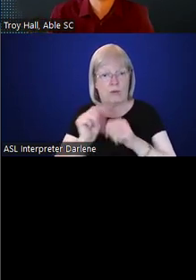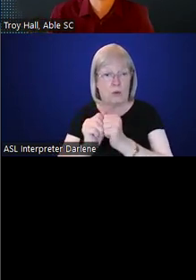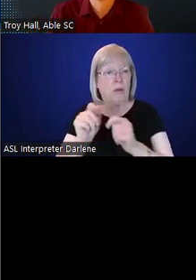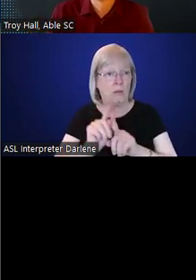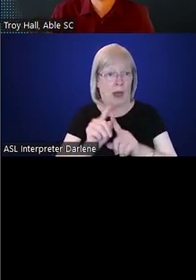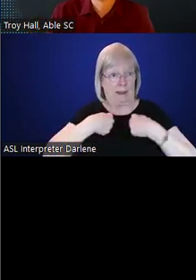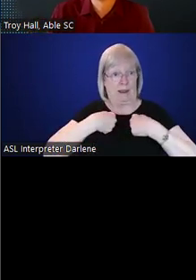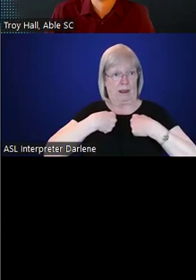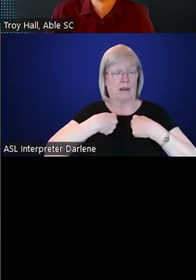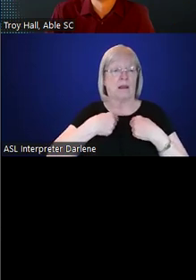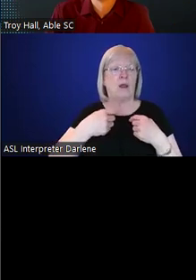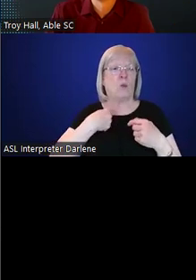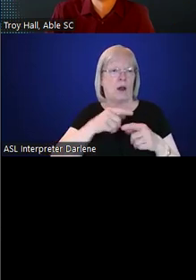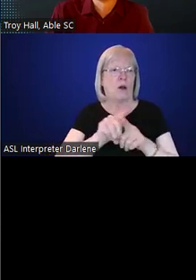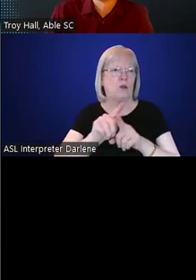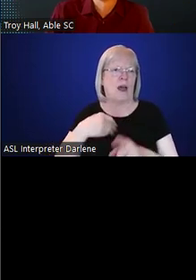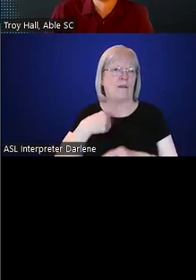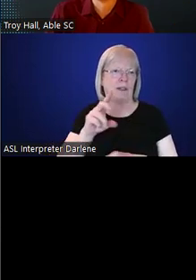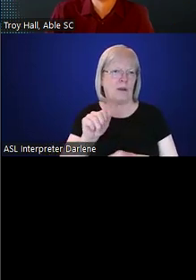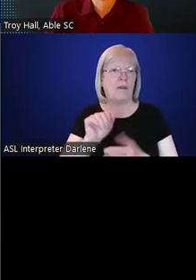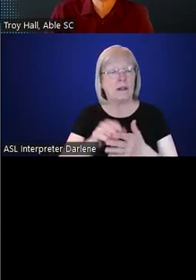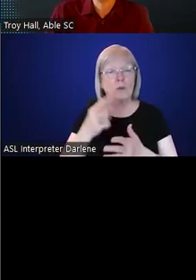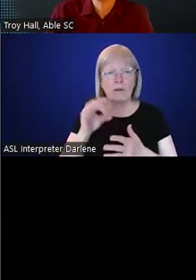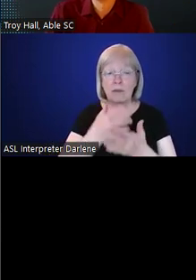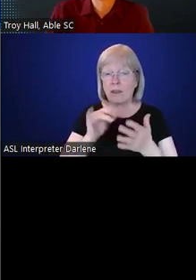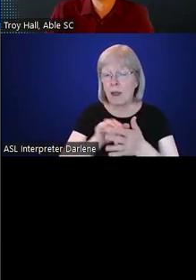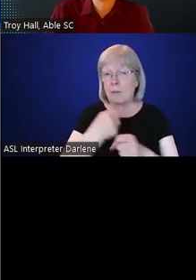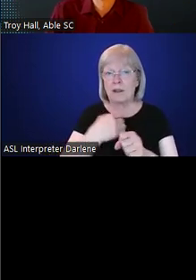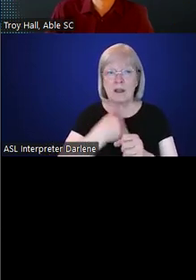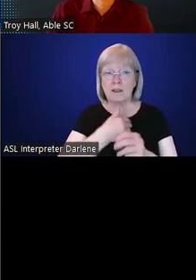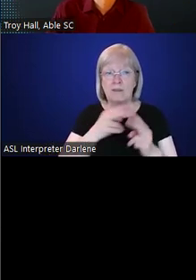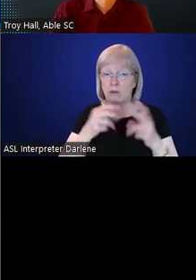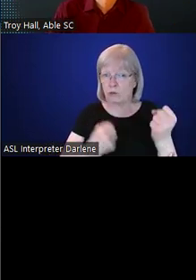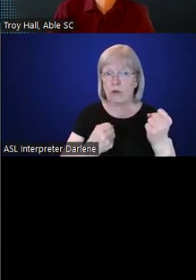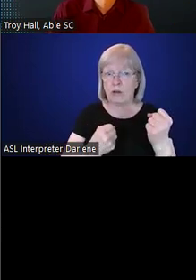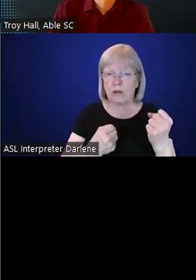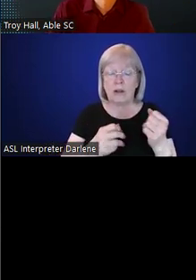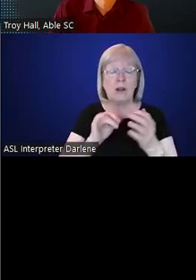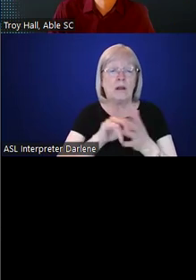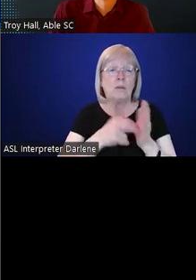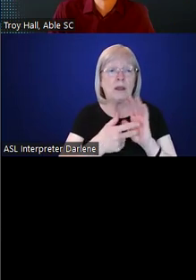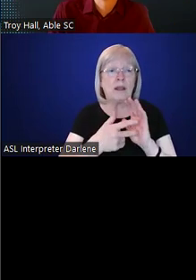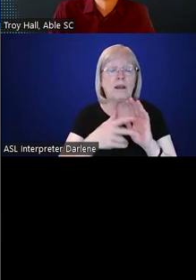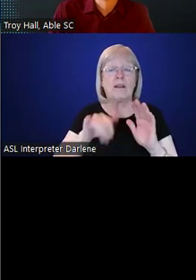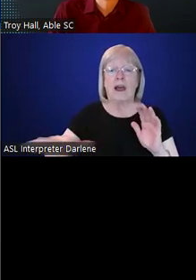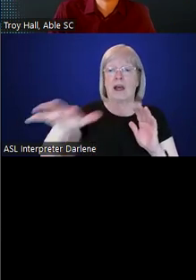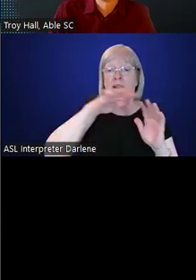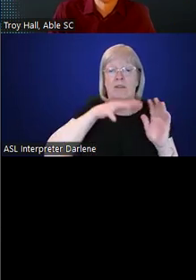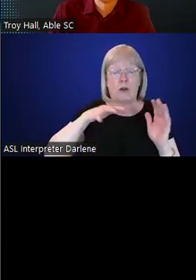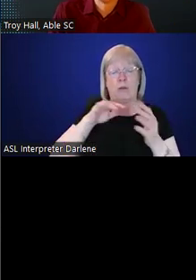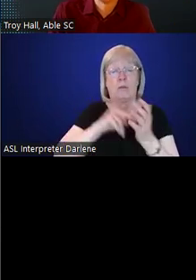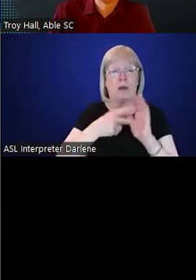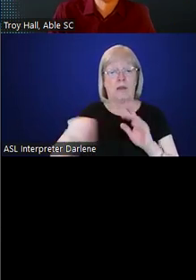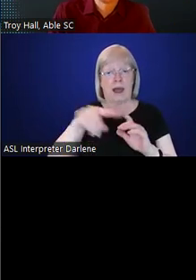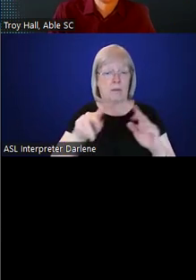That lived experience is definitely one of our strengths, right? And it creates an environment where young people feel understood,